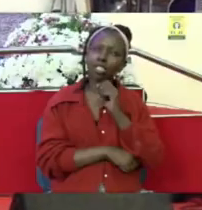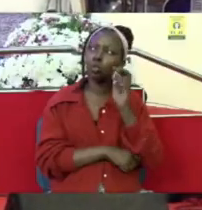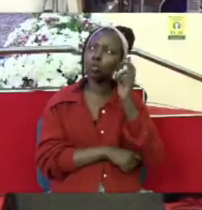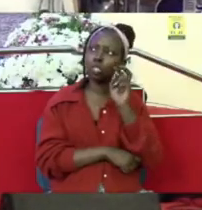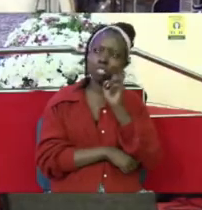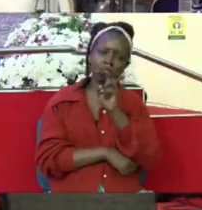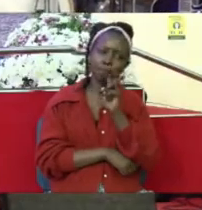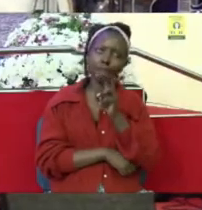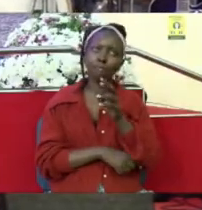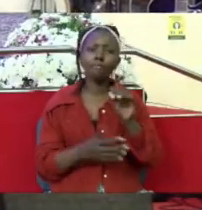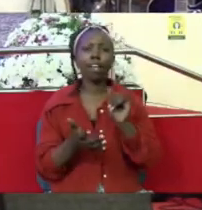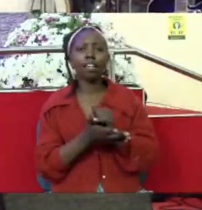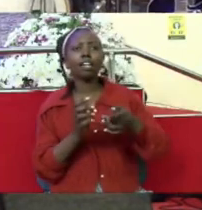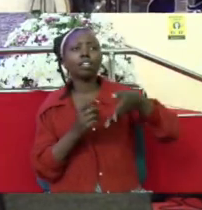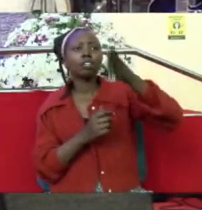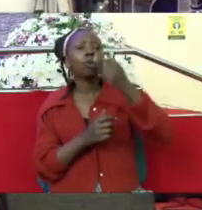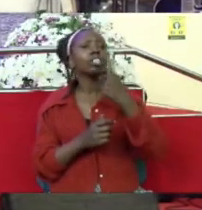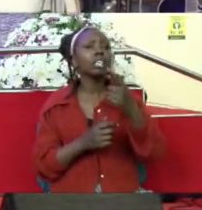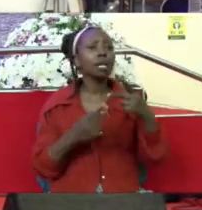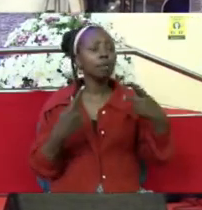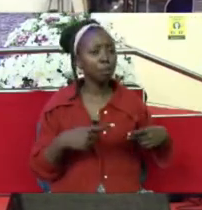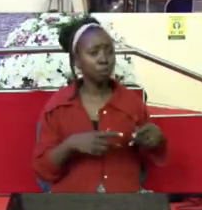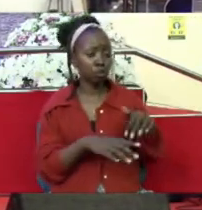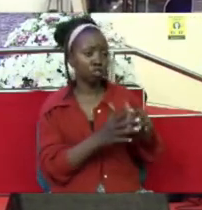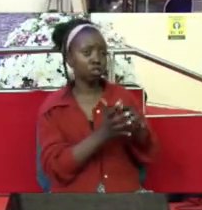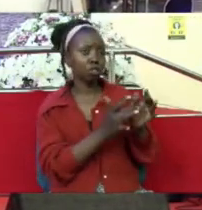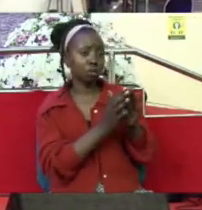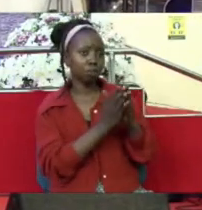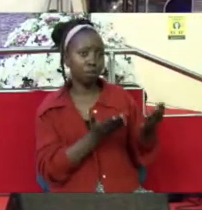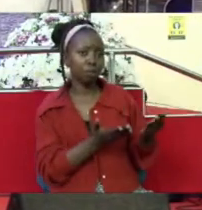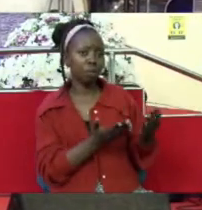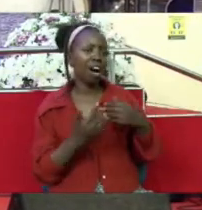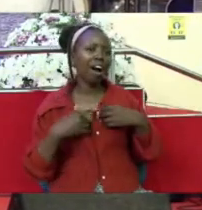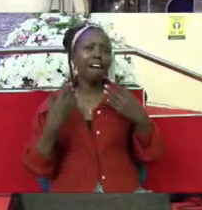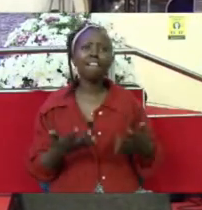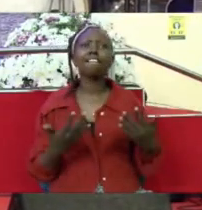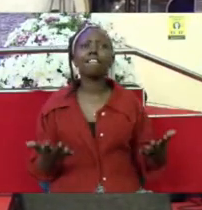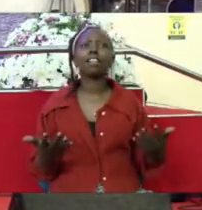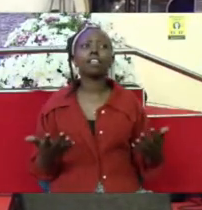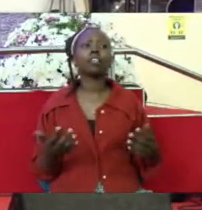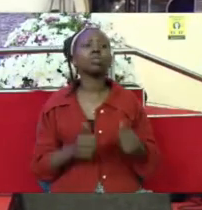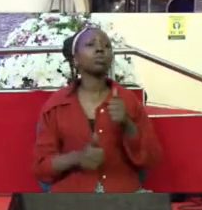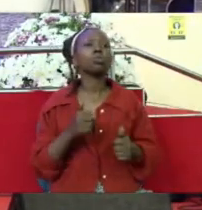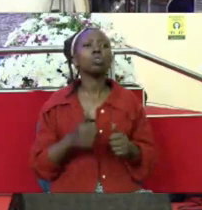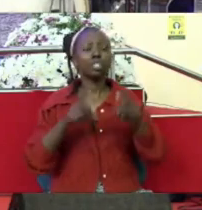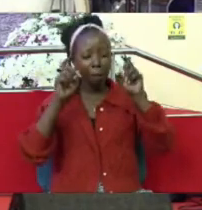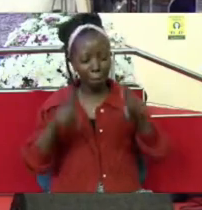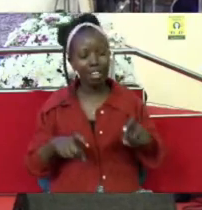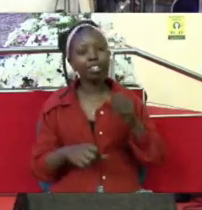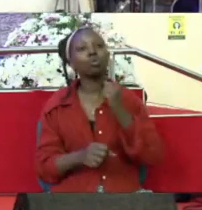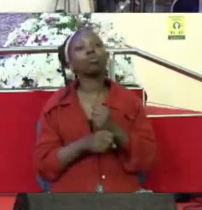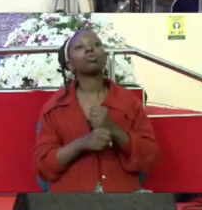that Paul is telling the Thessalonians, there are some things that are not negotiable. They are